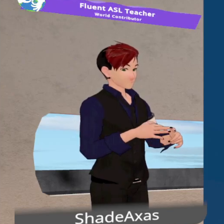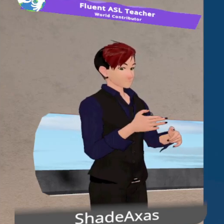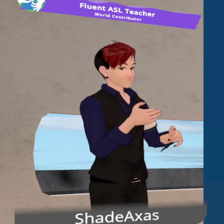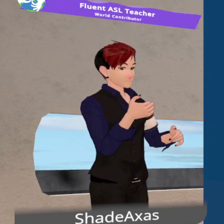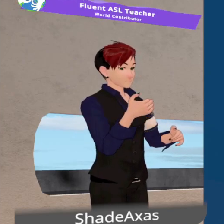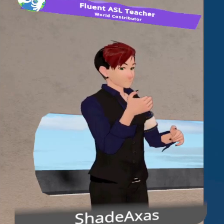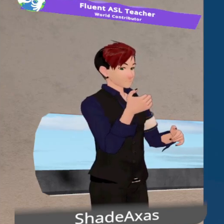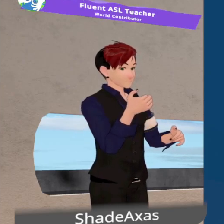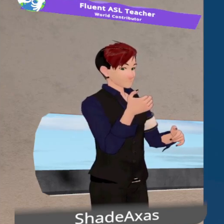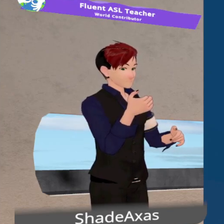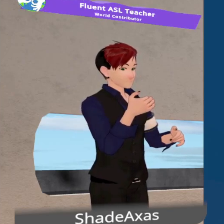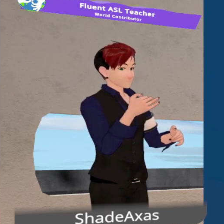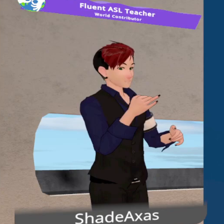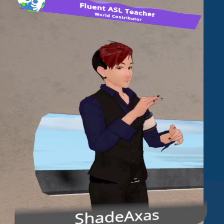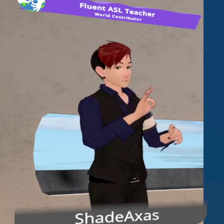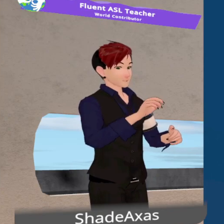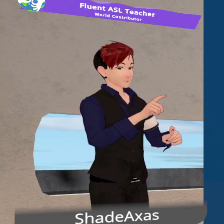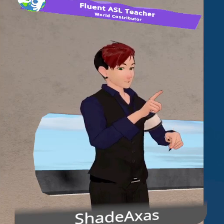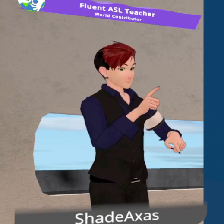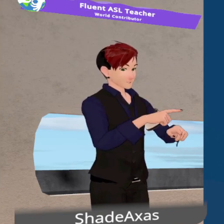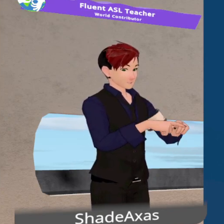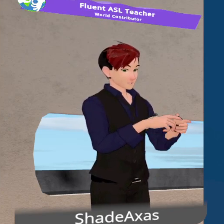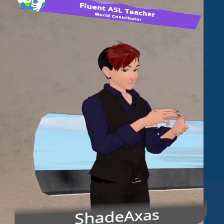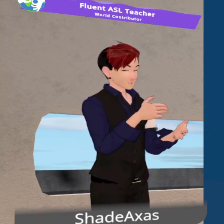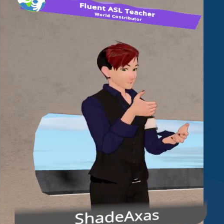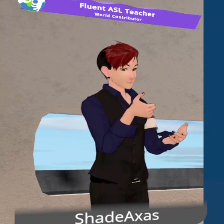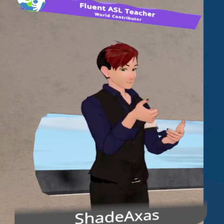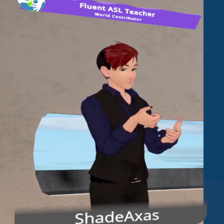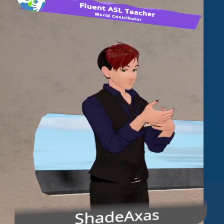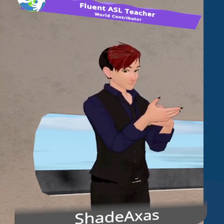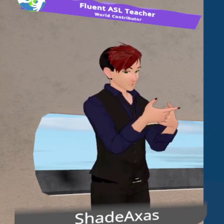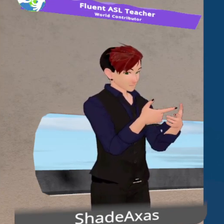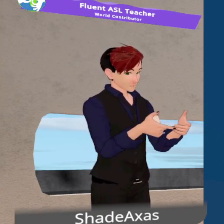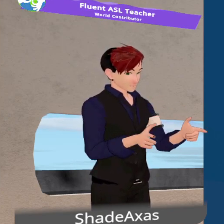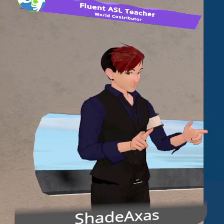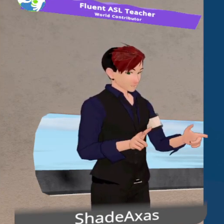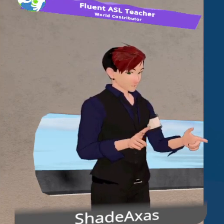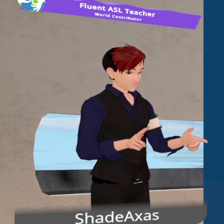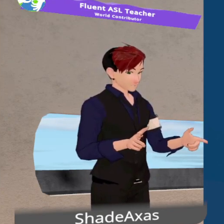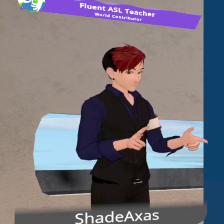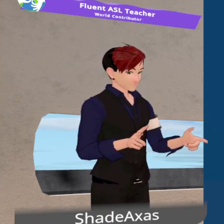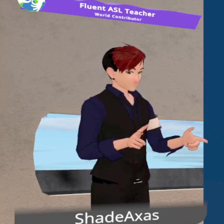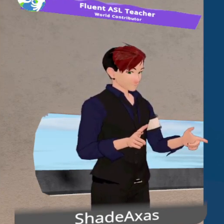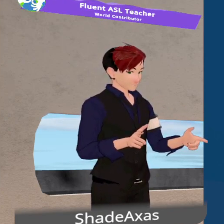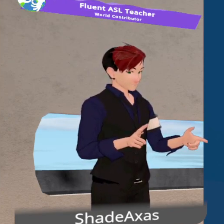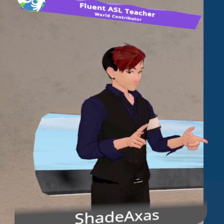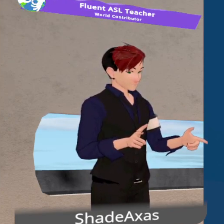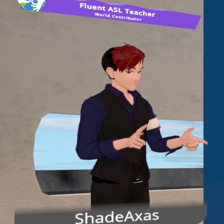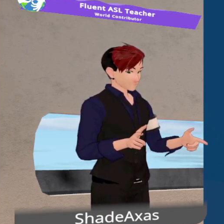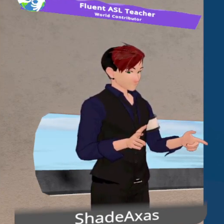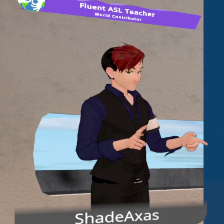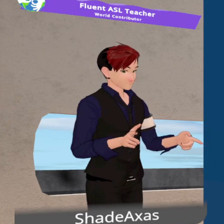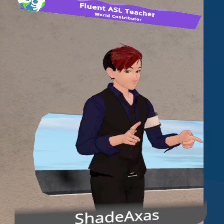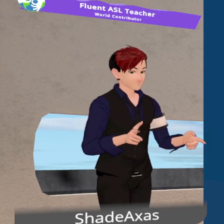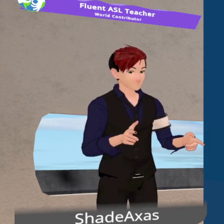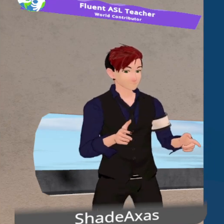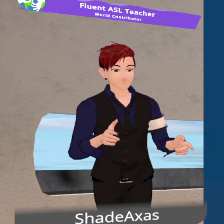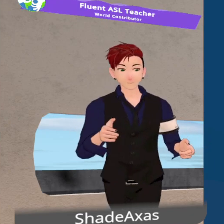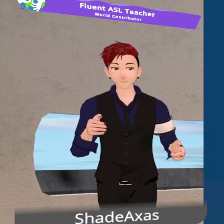in general. So, like, And if we you don't. can't learn your country's sign language,